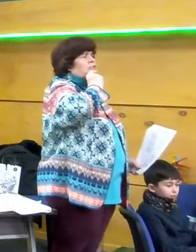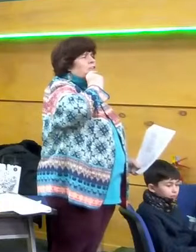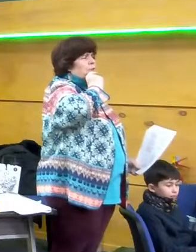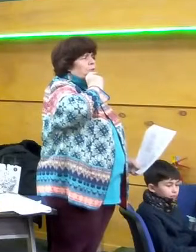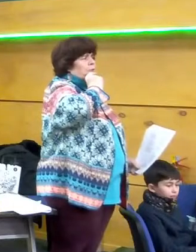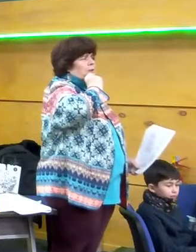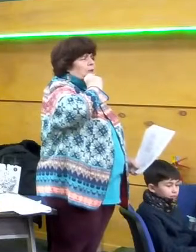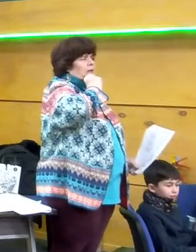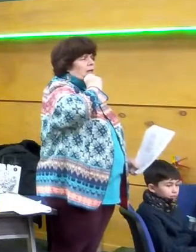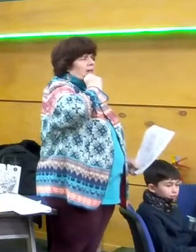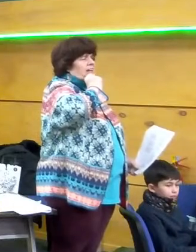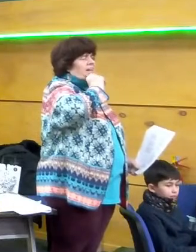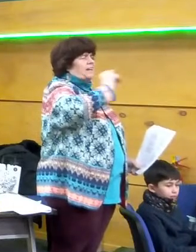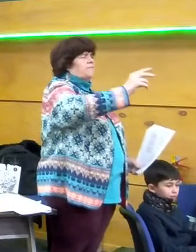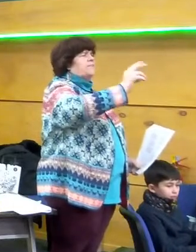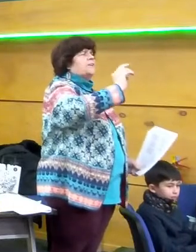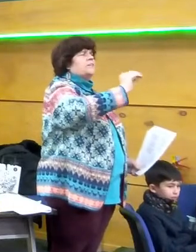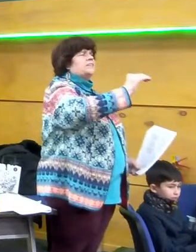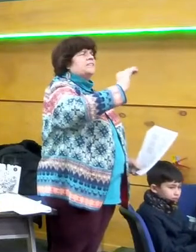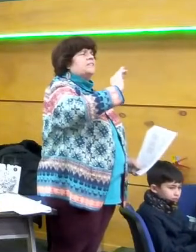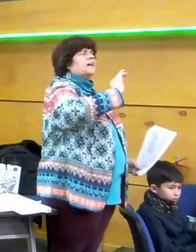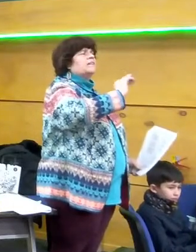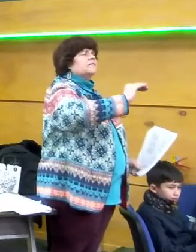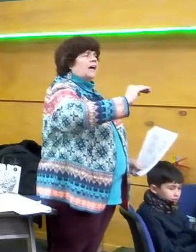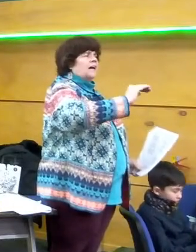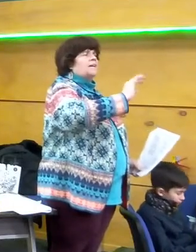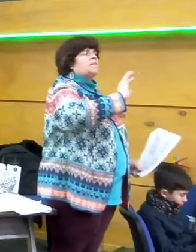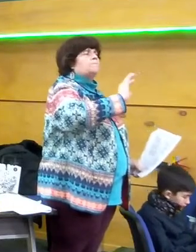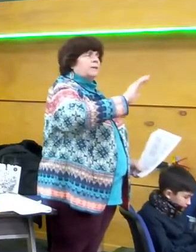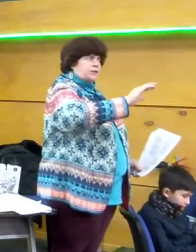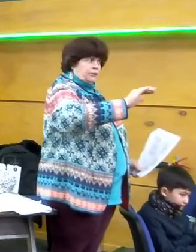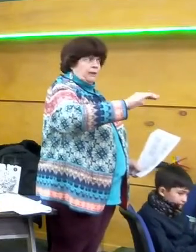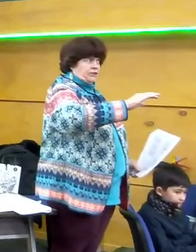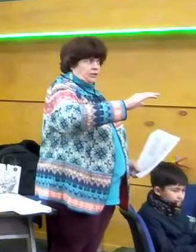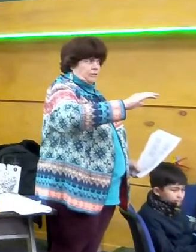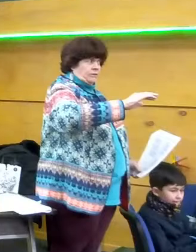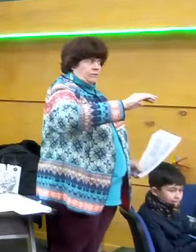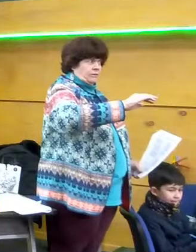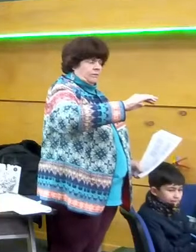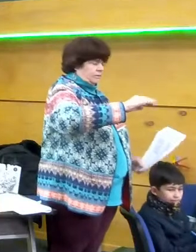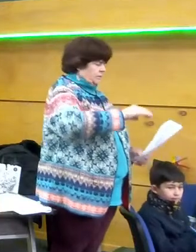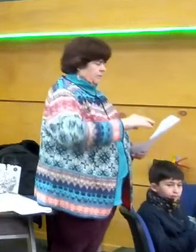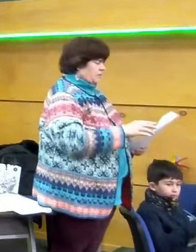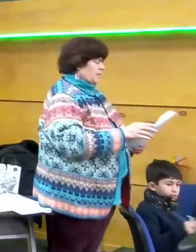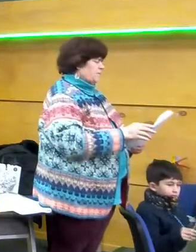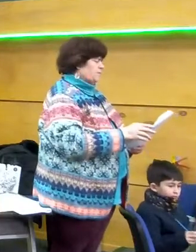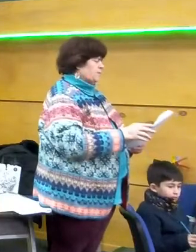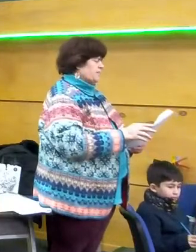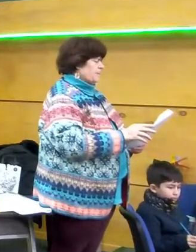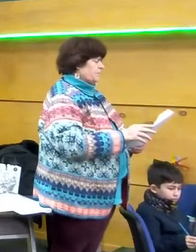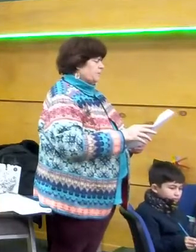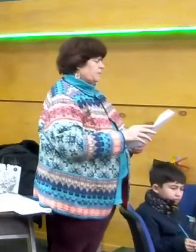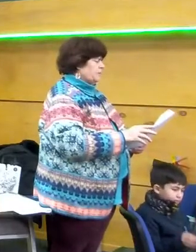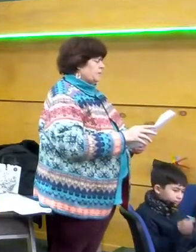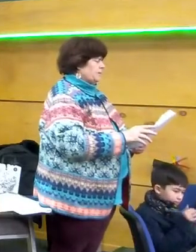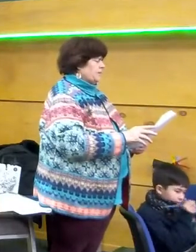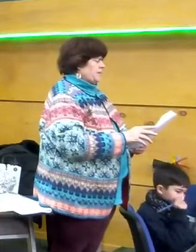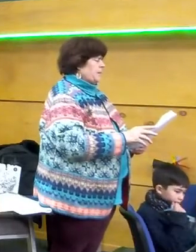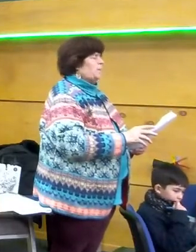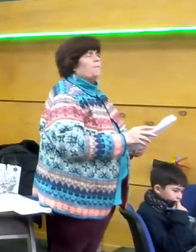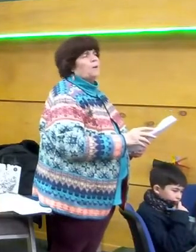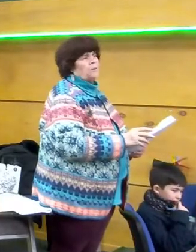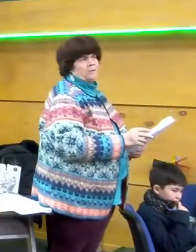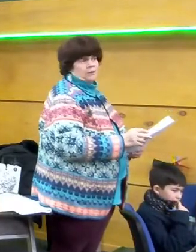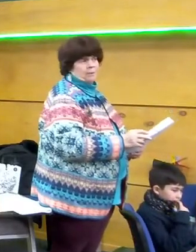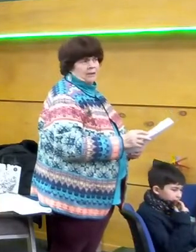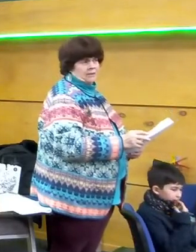You need to, if there isn't a lot of punctuation, like for example,